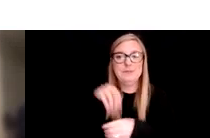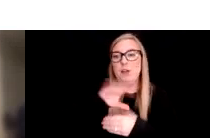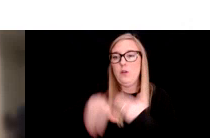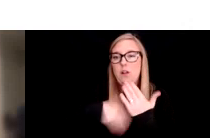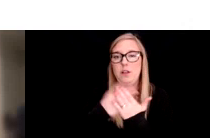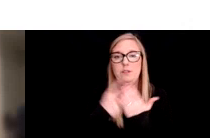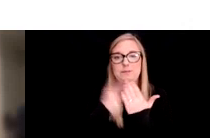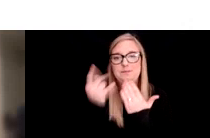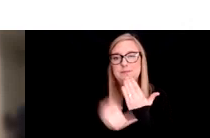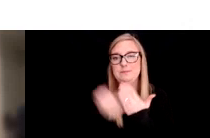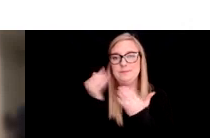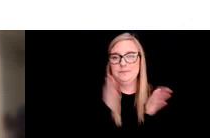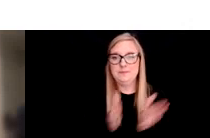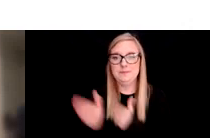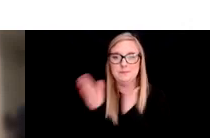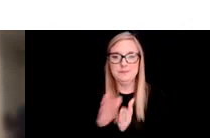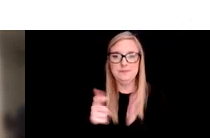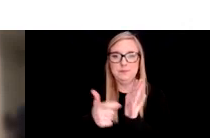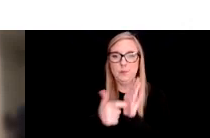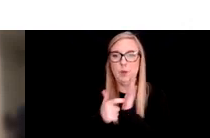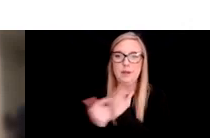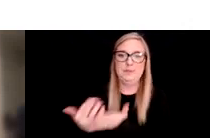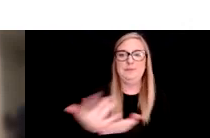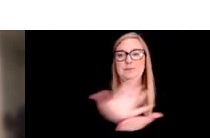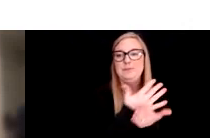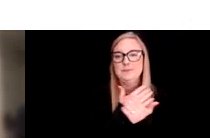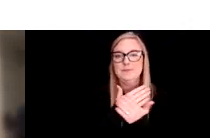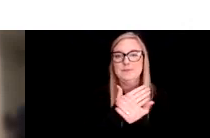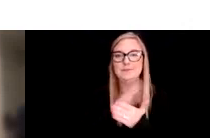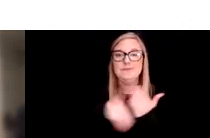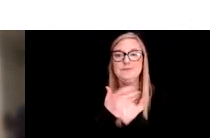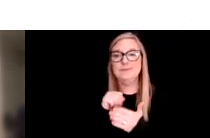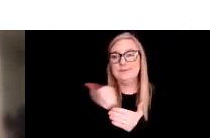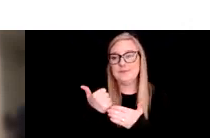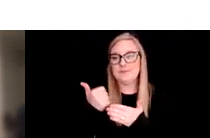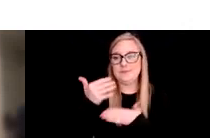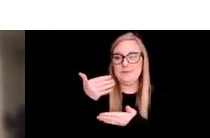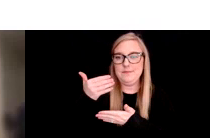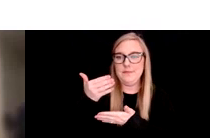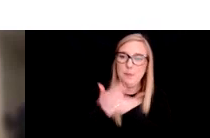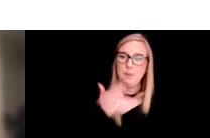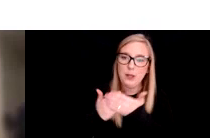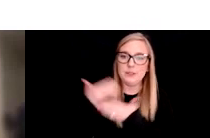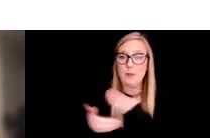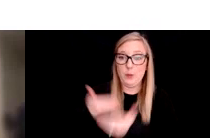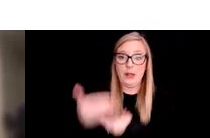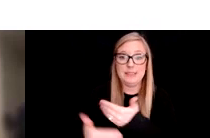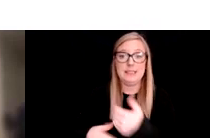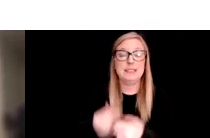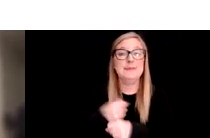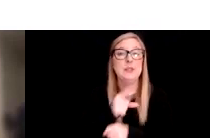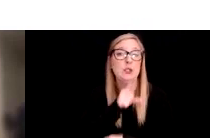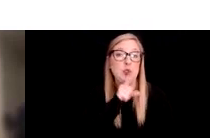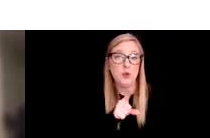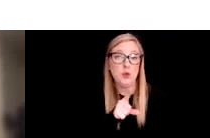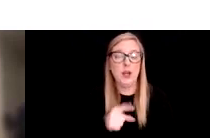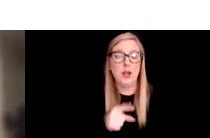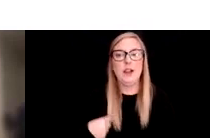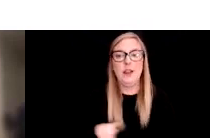planning, requirements gathering, and all of those other stages of the process so that we can make sure that